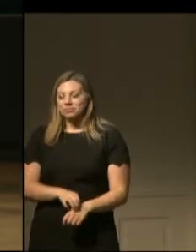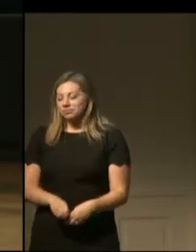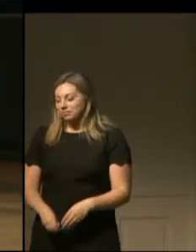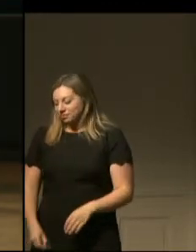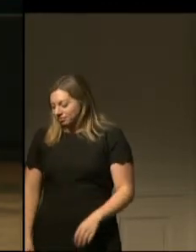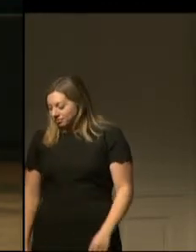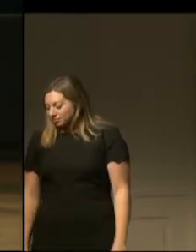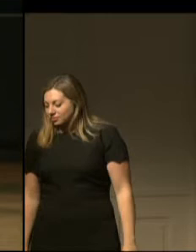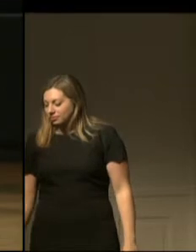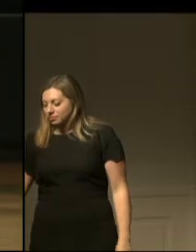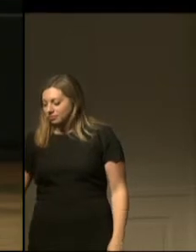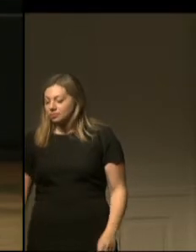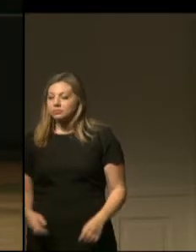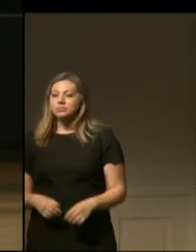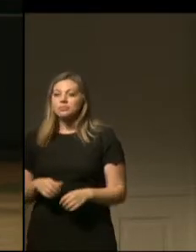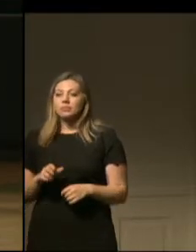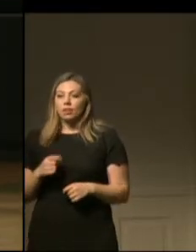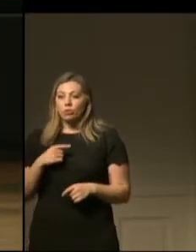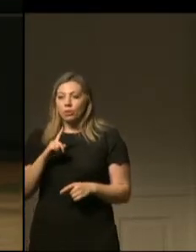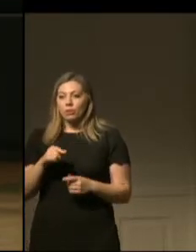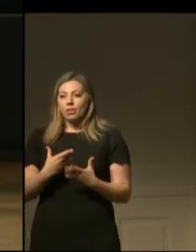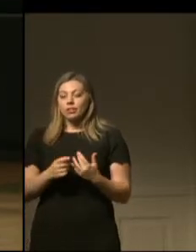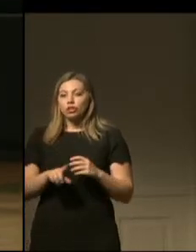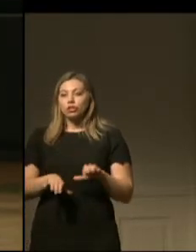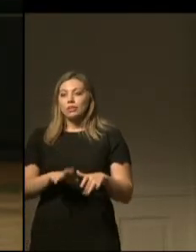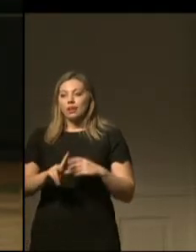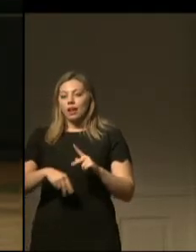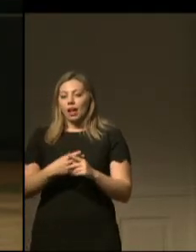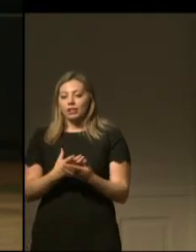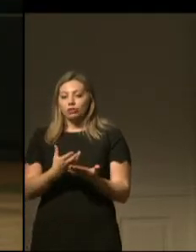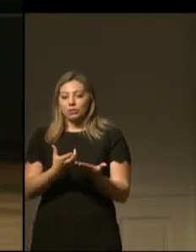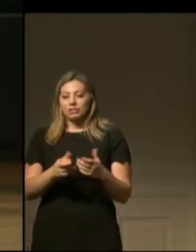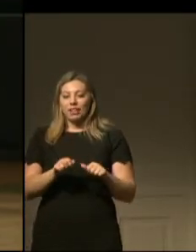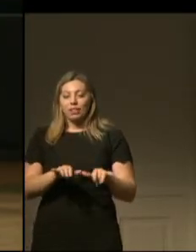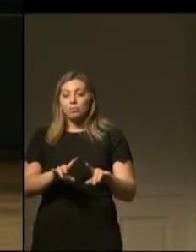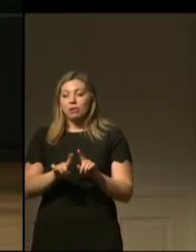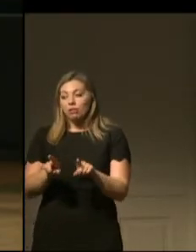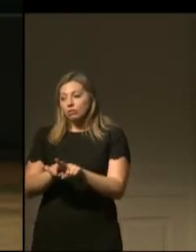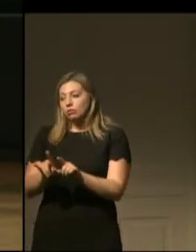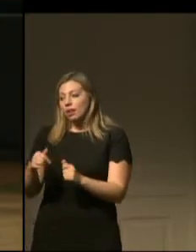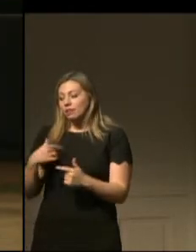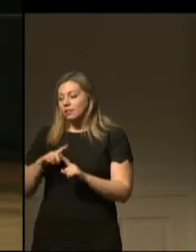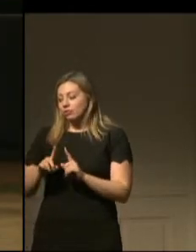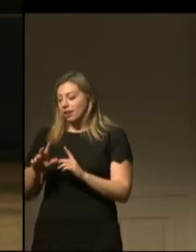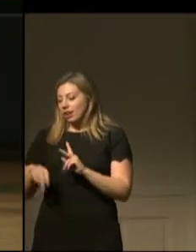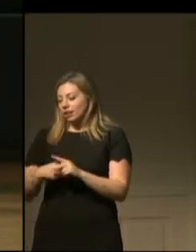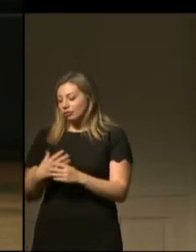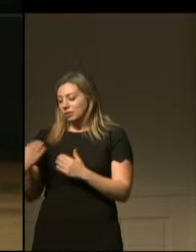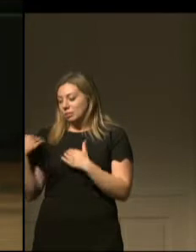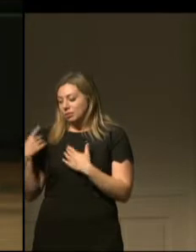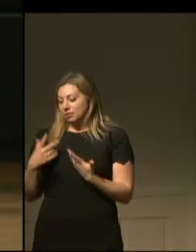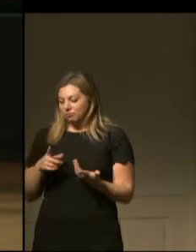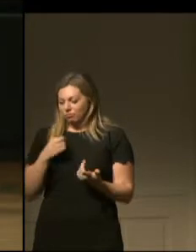but it's another to think about laying out lines of responsibility. Could you elaborate a little bit on that?